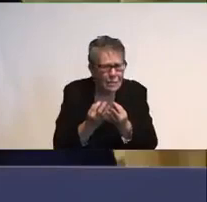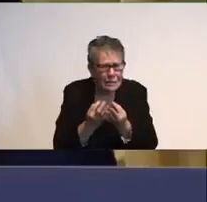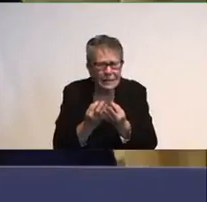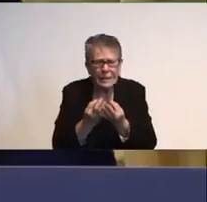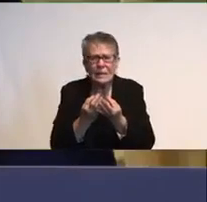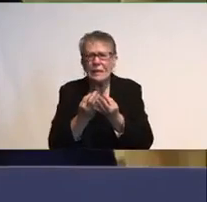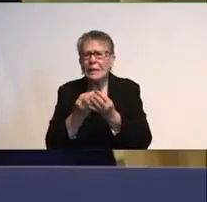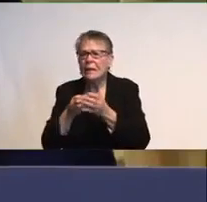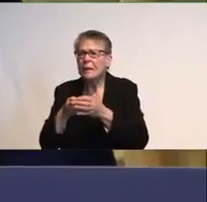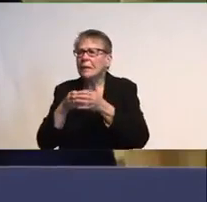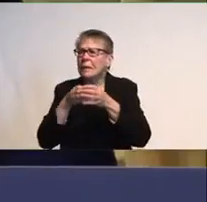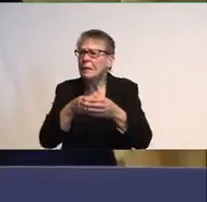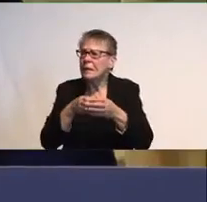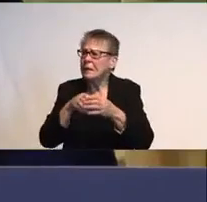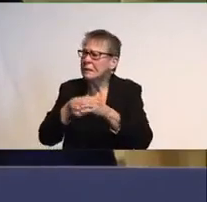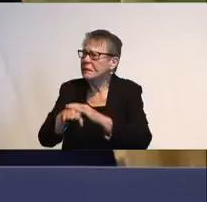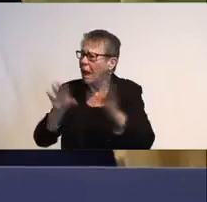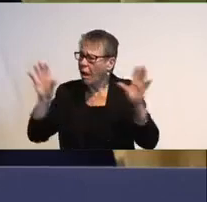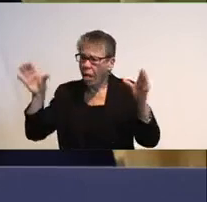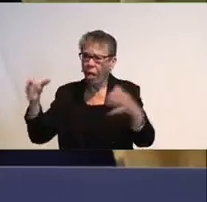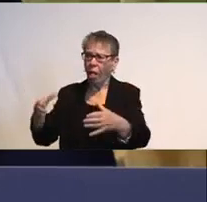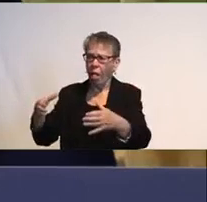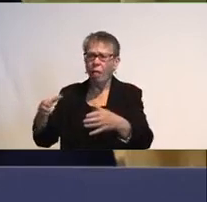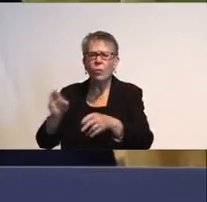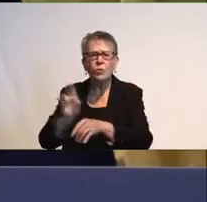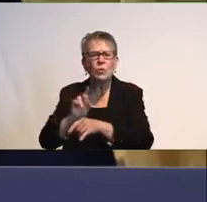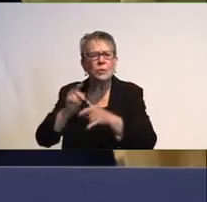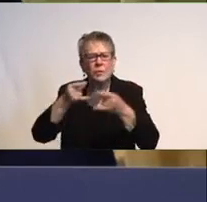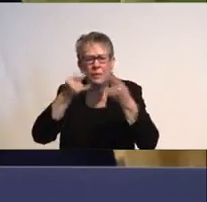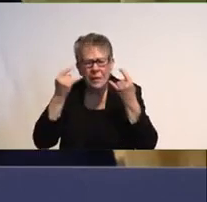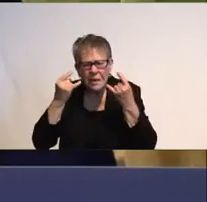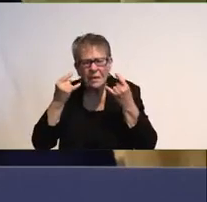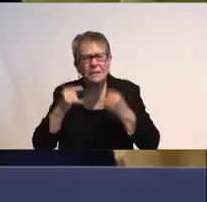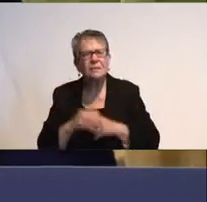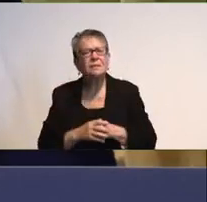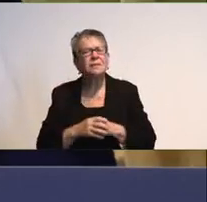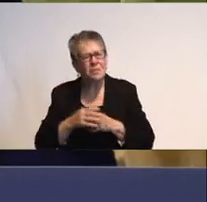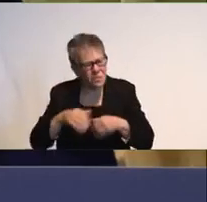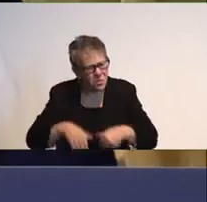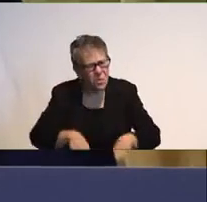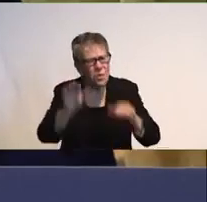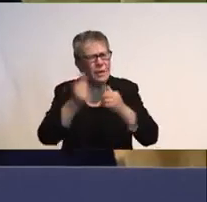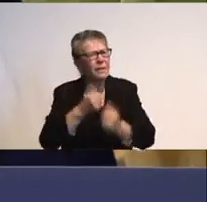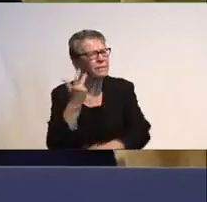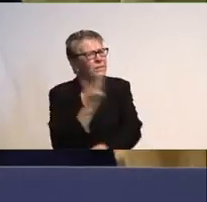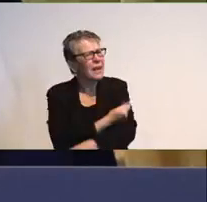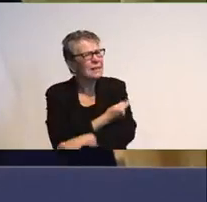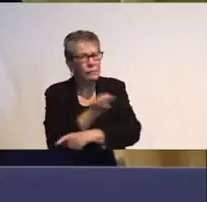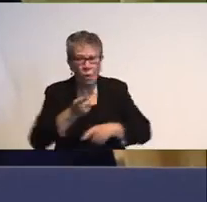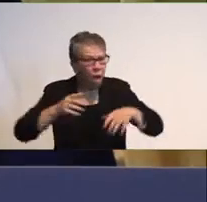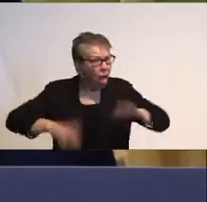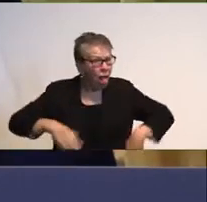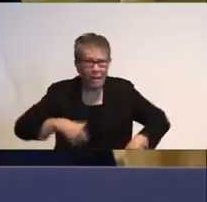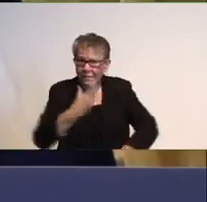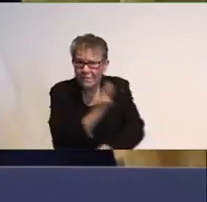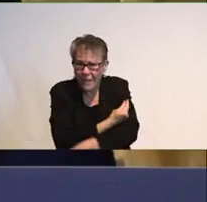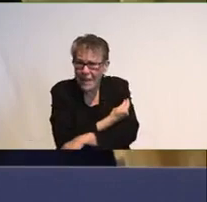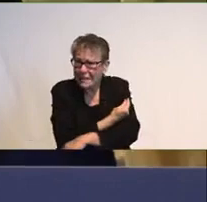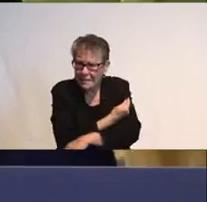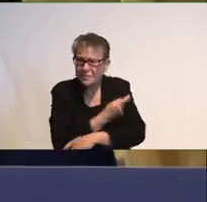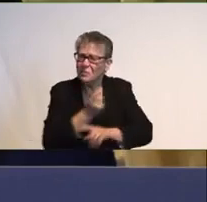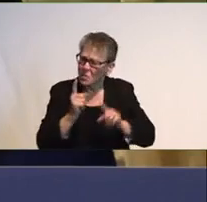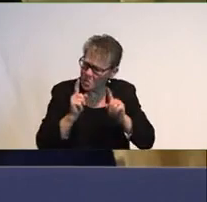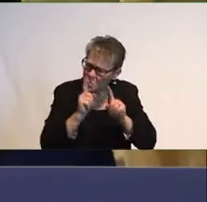get boosted. If you have yet to start your vaccination journey, please do so now so you can begin the year 2022 in a stronger